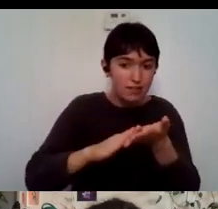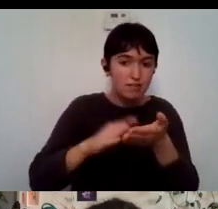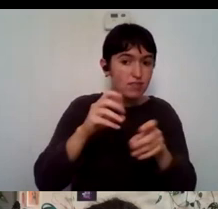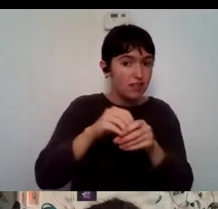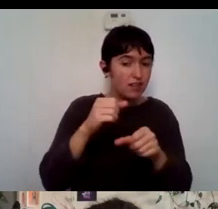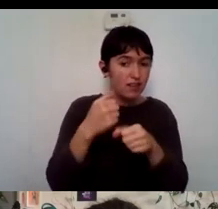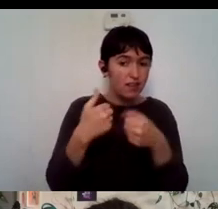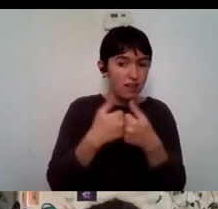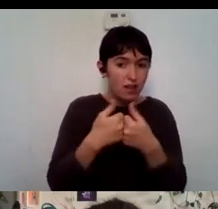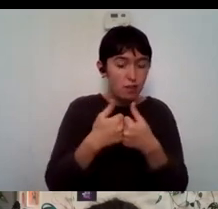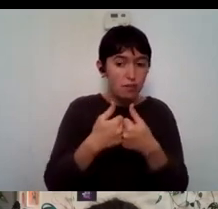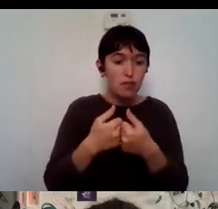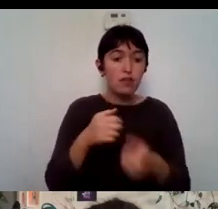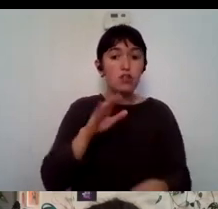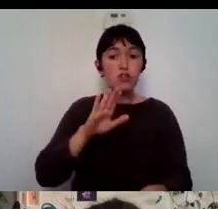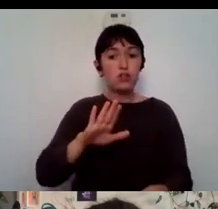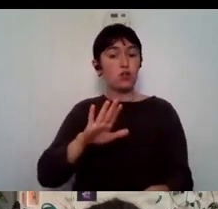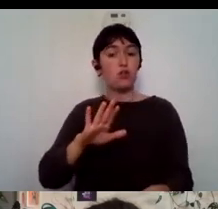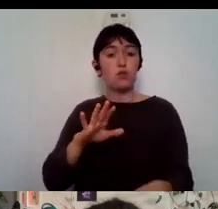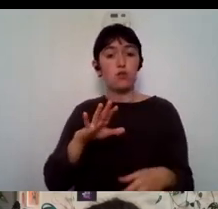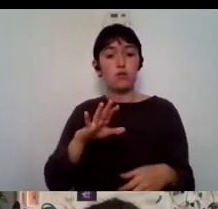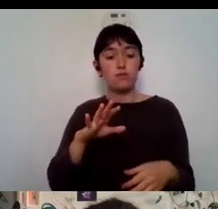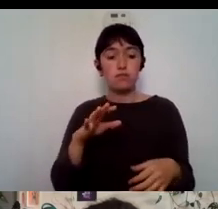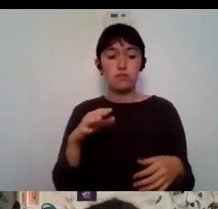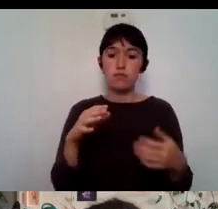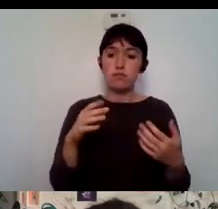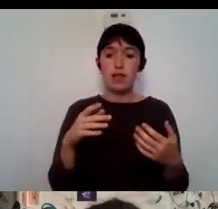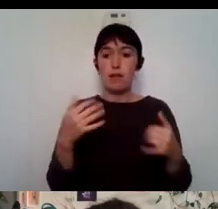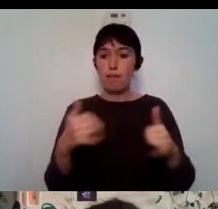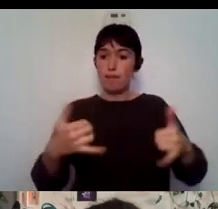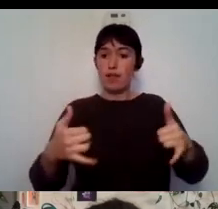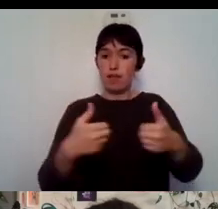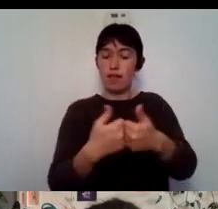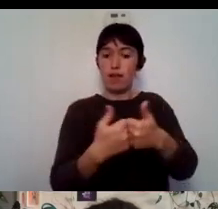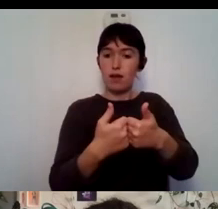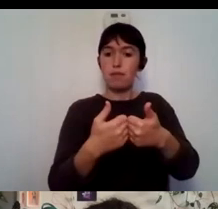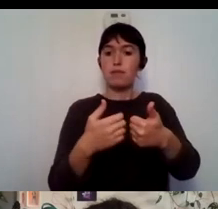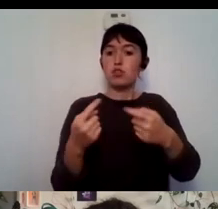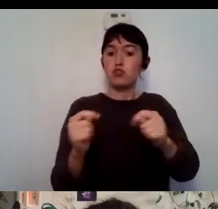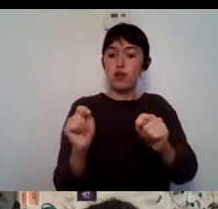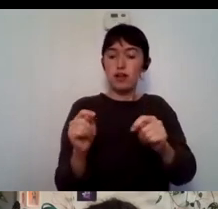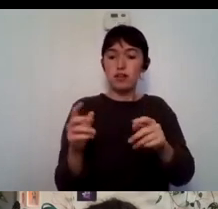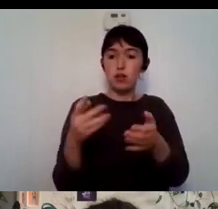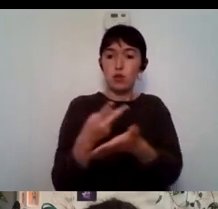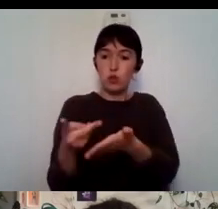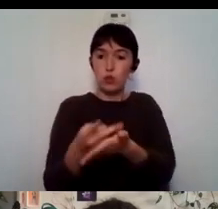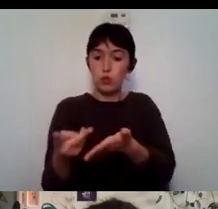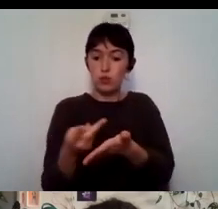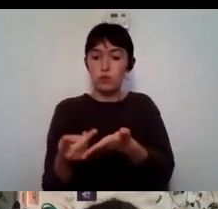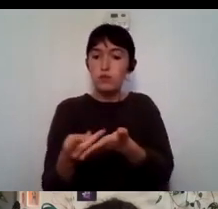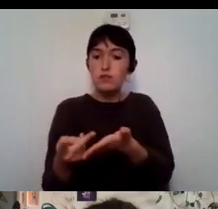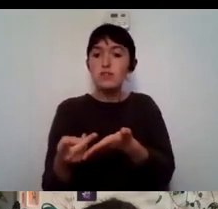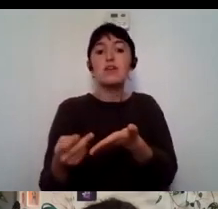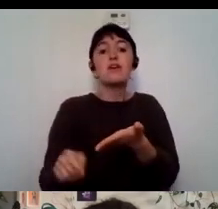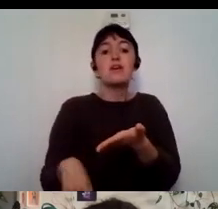that you show in terms of what we would say getting as many losses as possible rather than as many wins as possible, you're